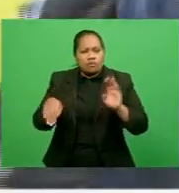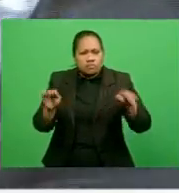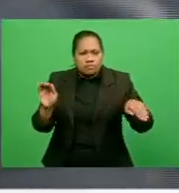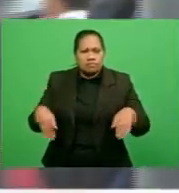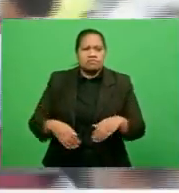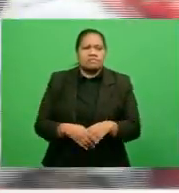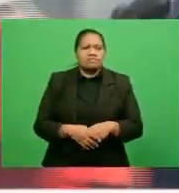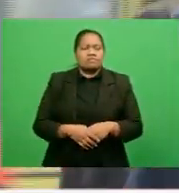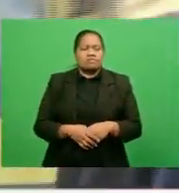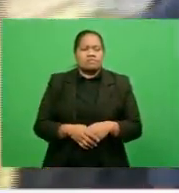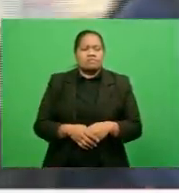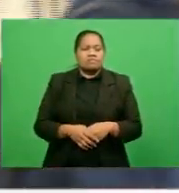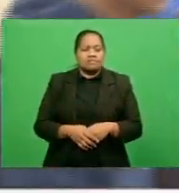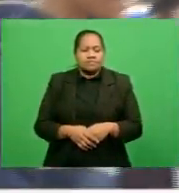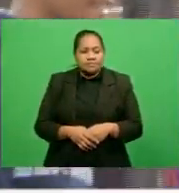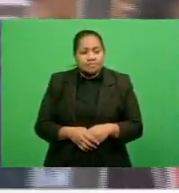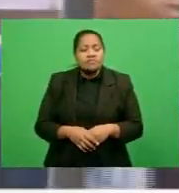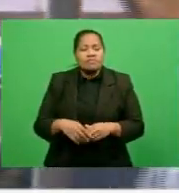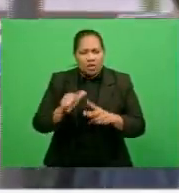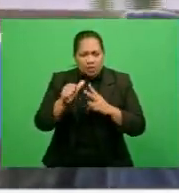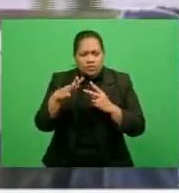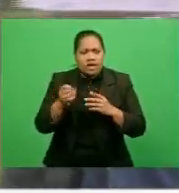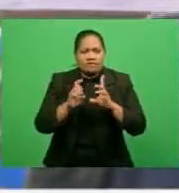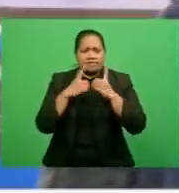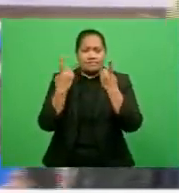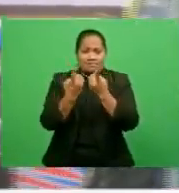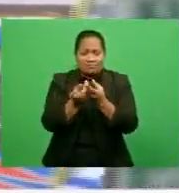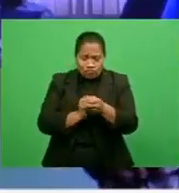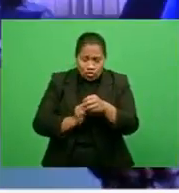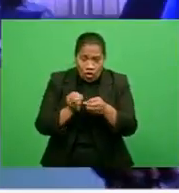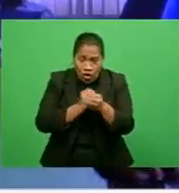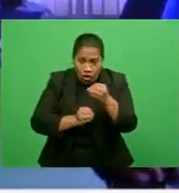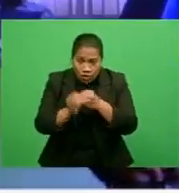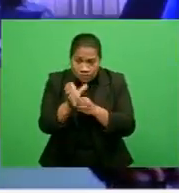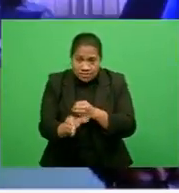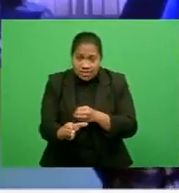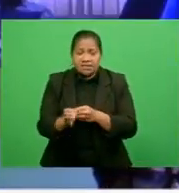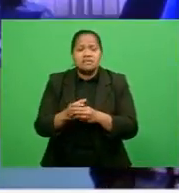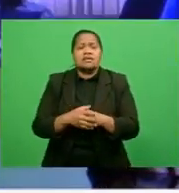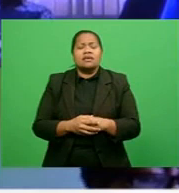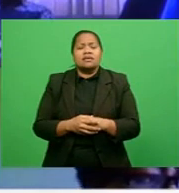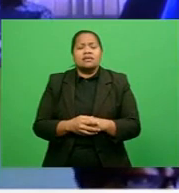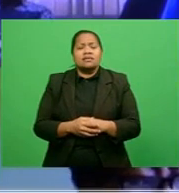a child. And we also have at our district offices school counselors who work